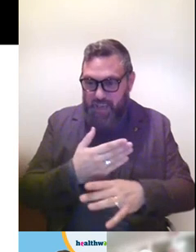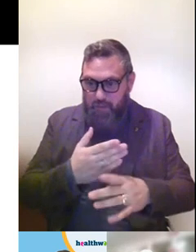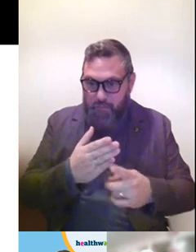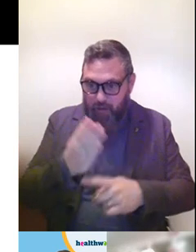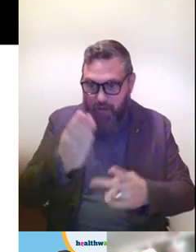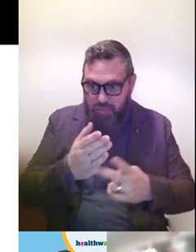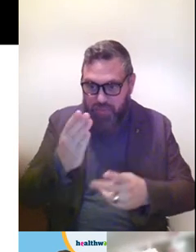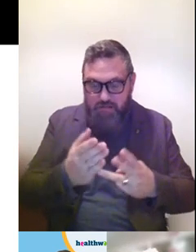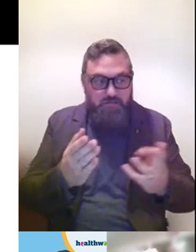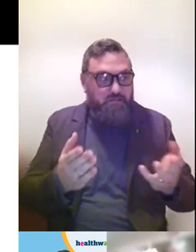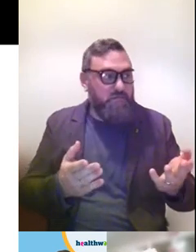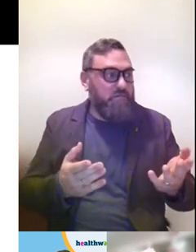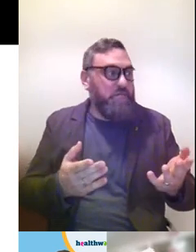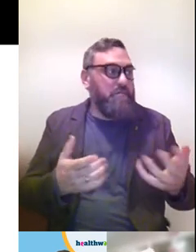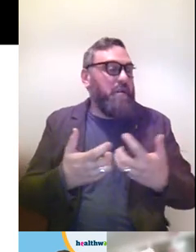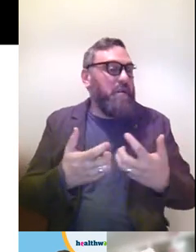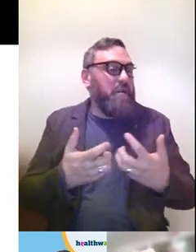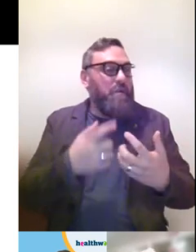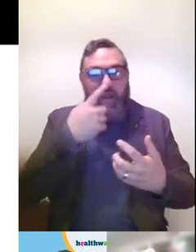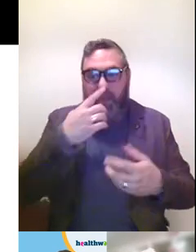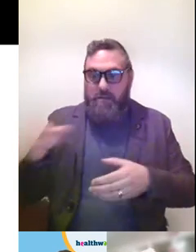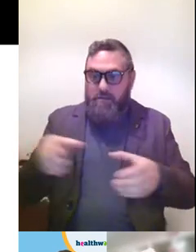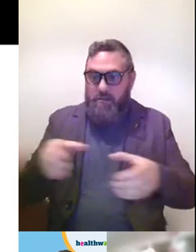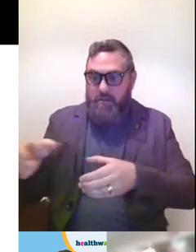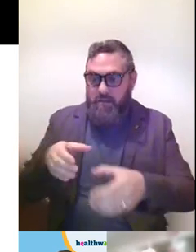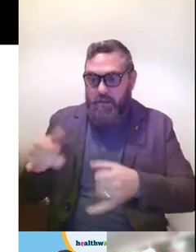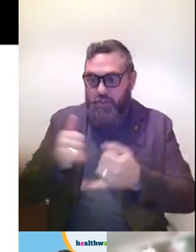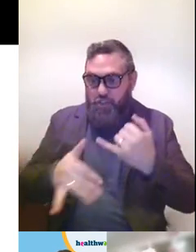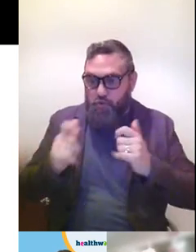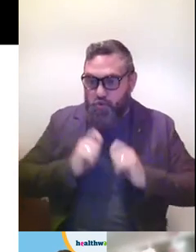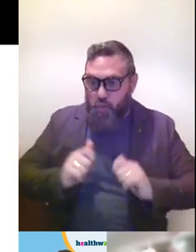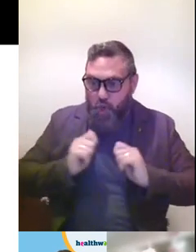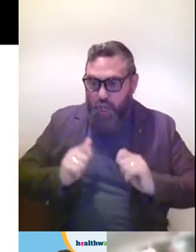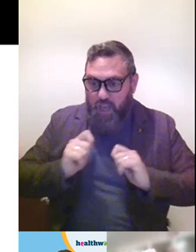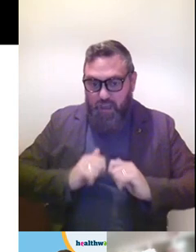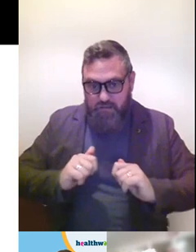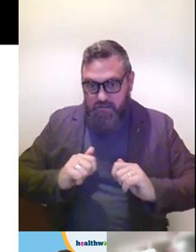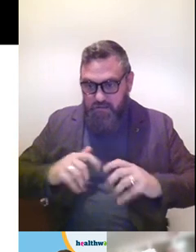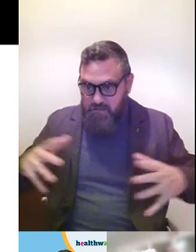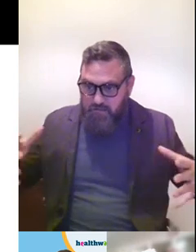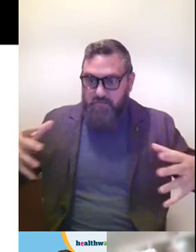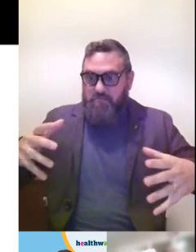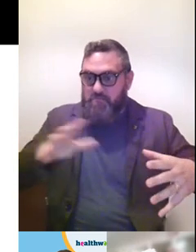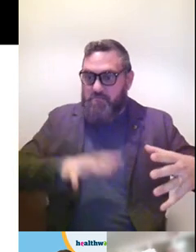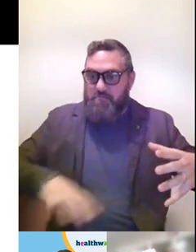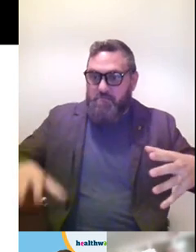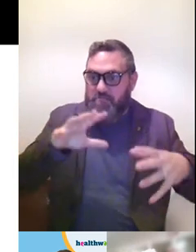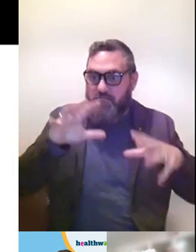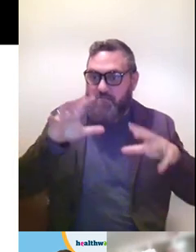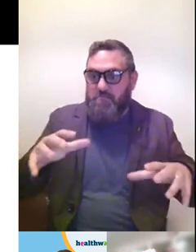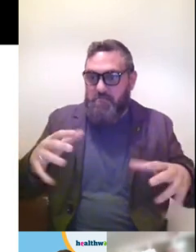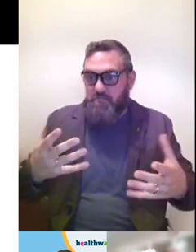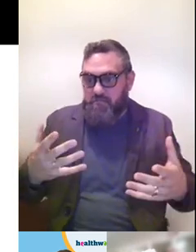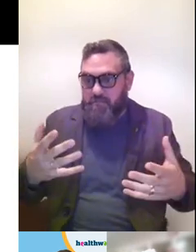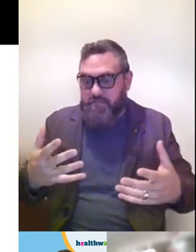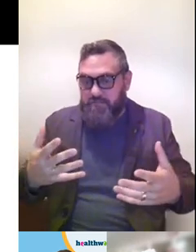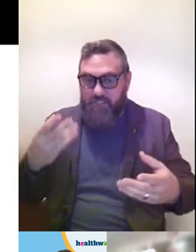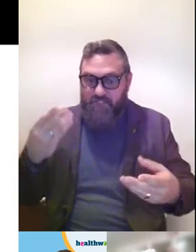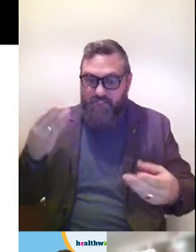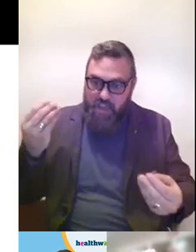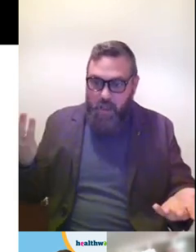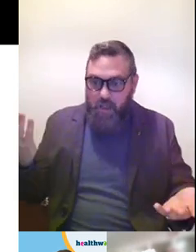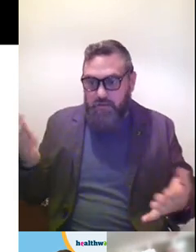about looking at how we can try and recruit people like social workers at scale. It will certainly be about looking at